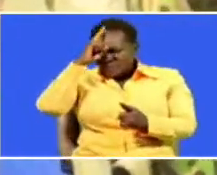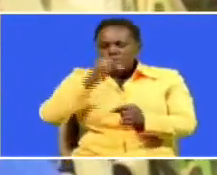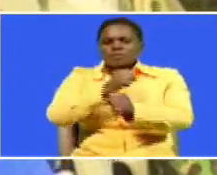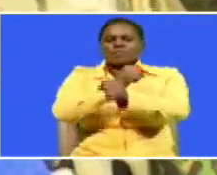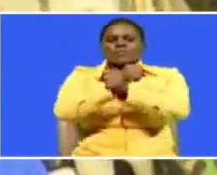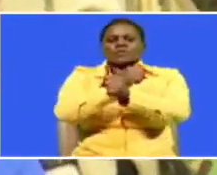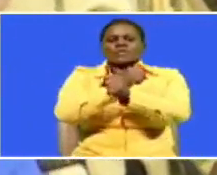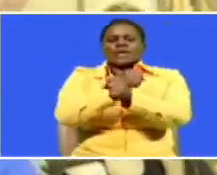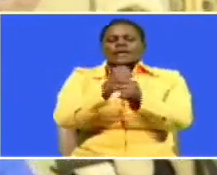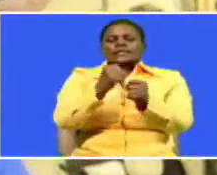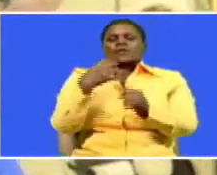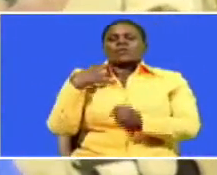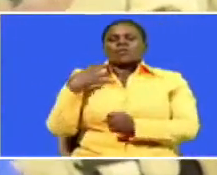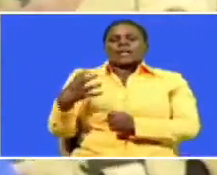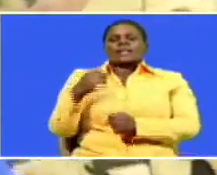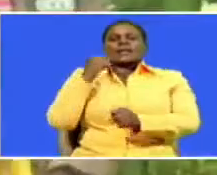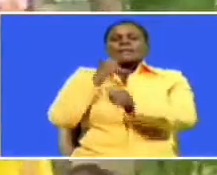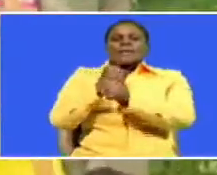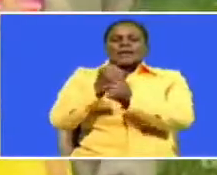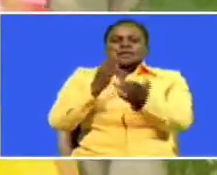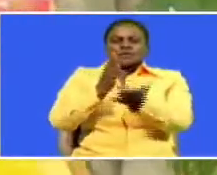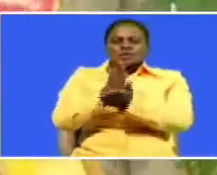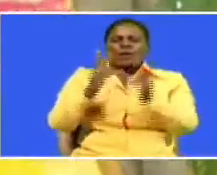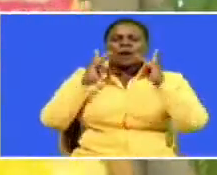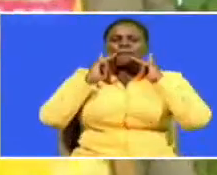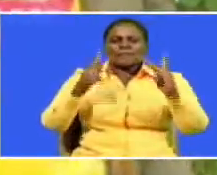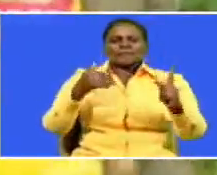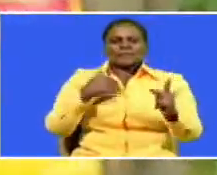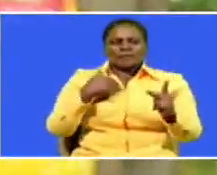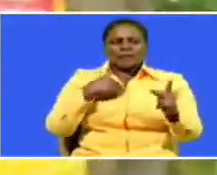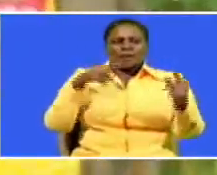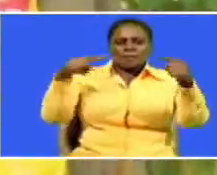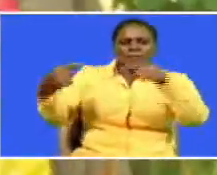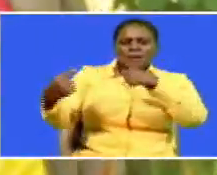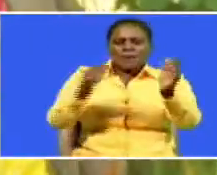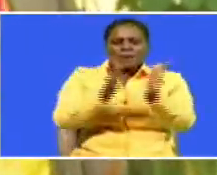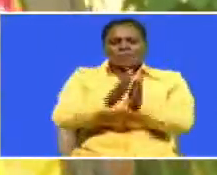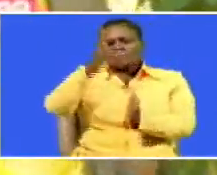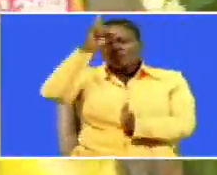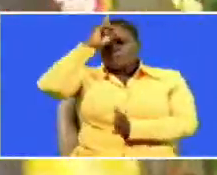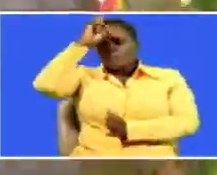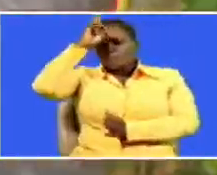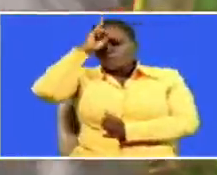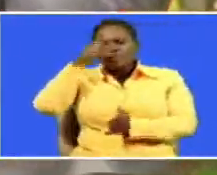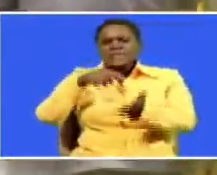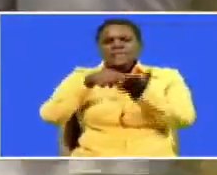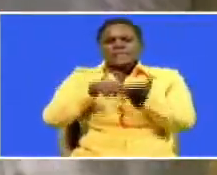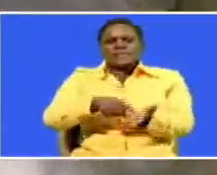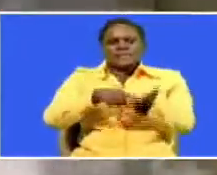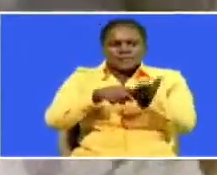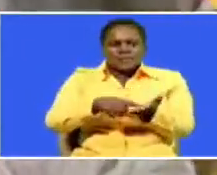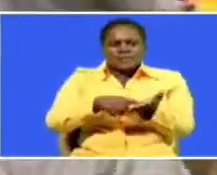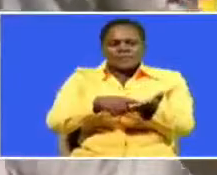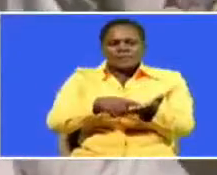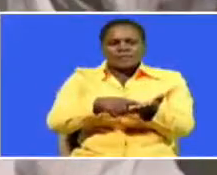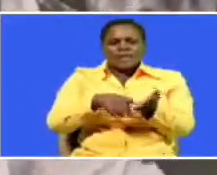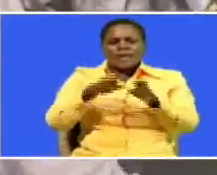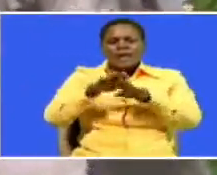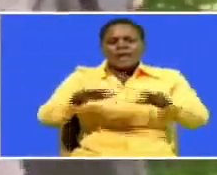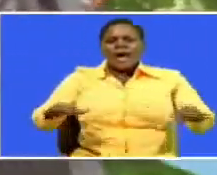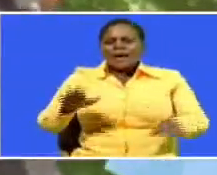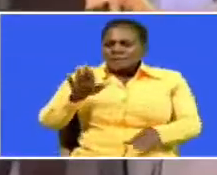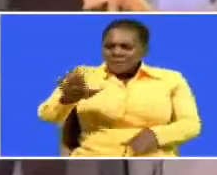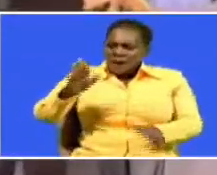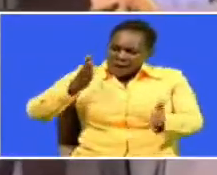property and ensure that there is peace. The squatters confronted the police officers, insisting that they stood on a land that was